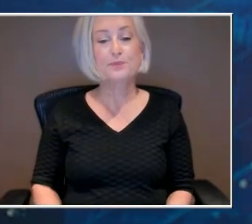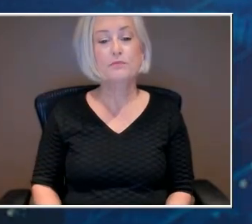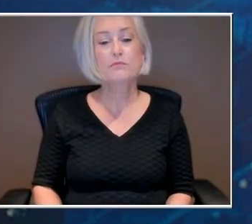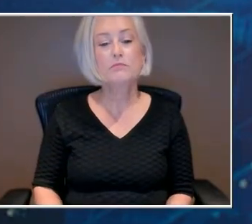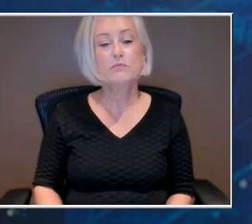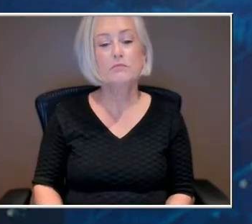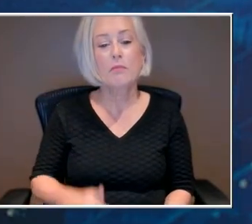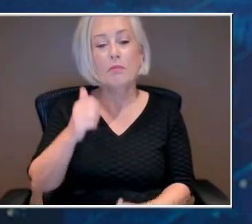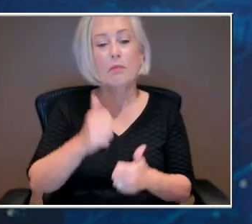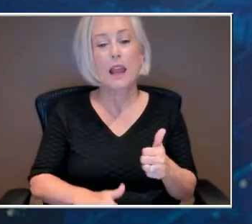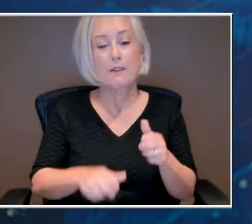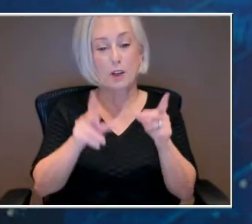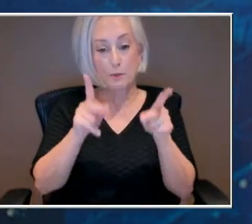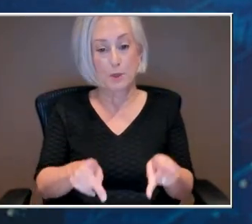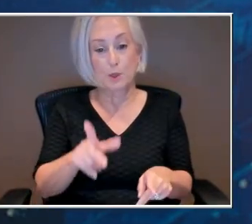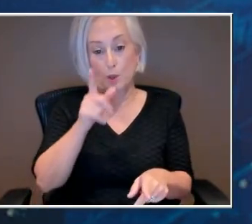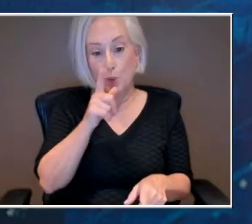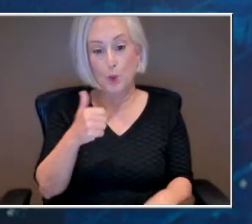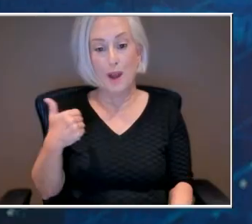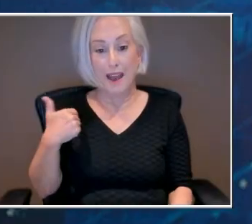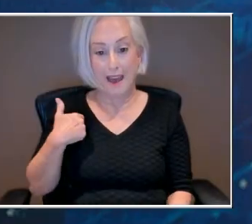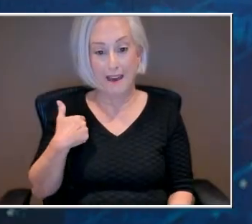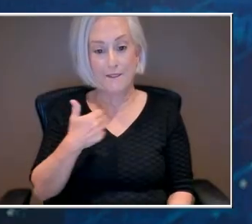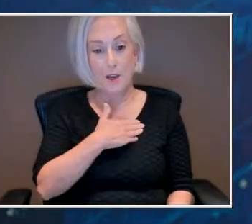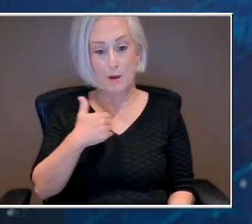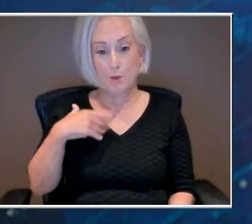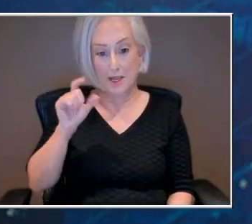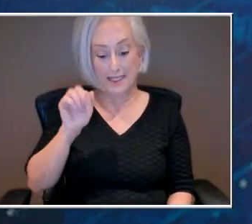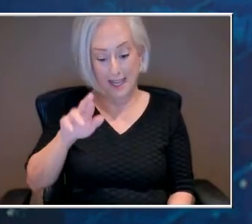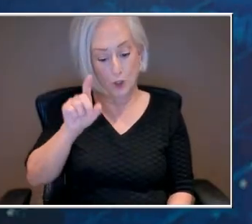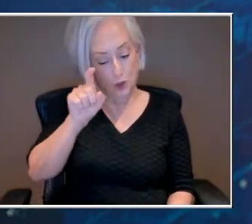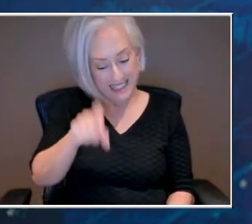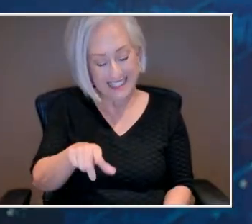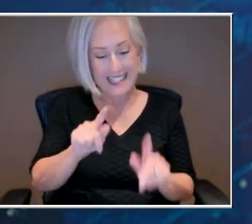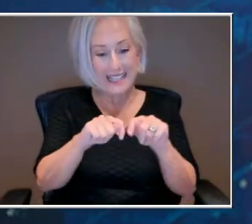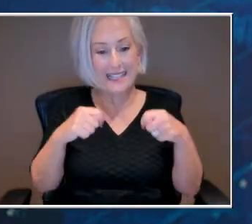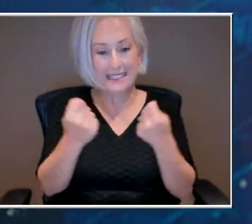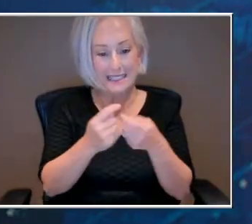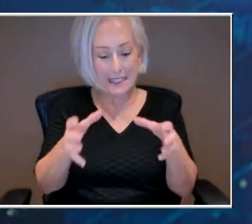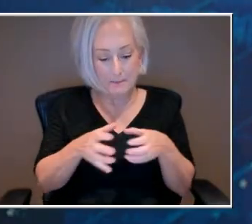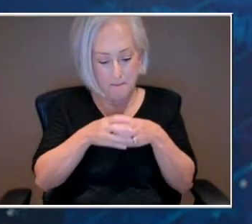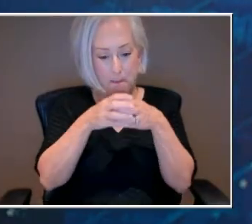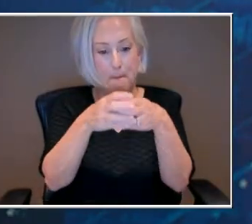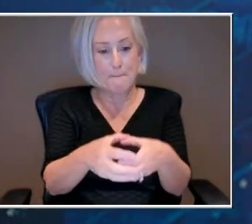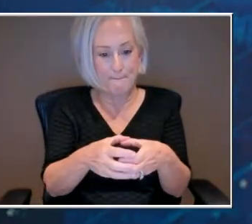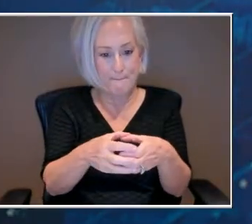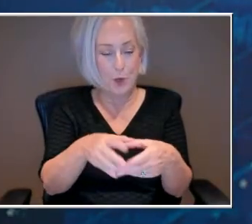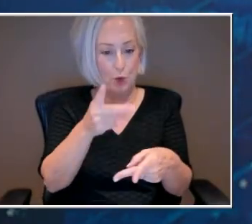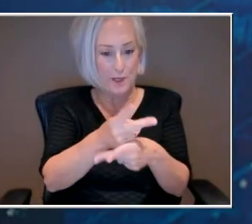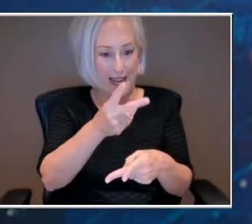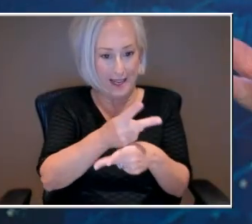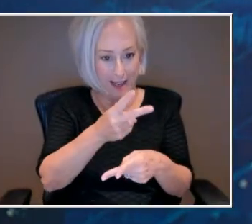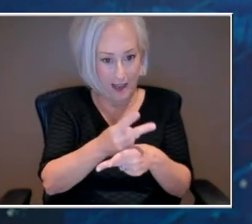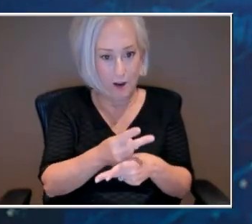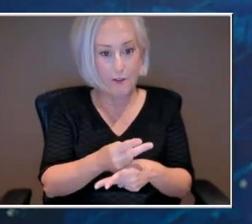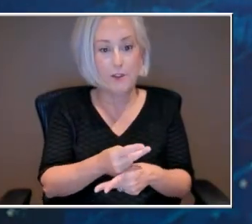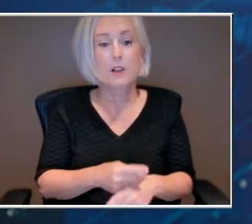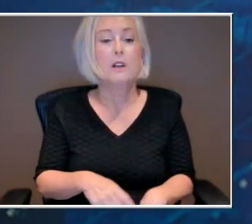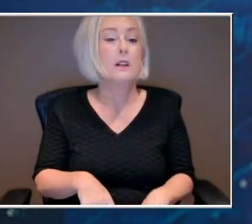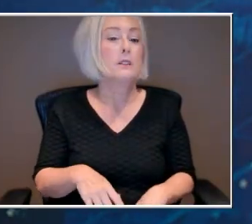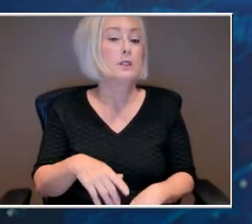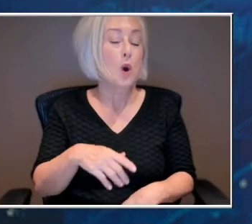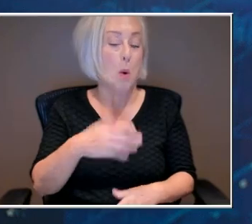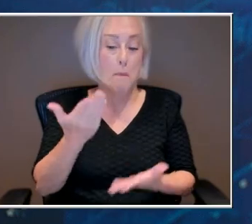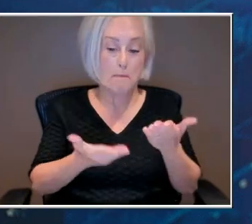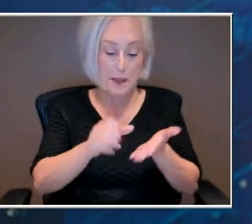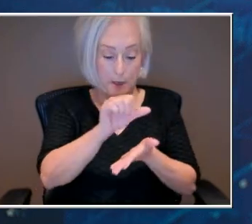breast cancer needs a team of folks to care for them. Every person would need a medical and surgical oncologist, sometimes, as you mentioned, a